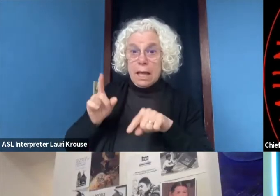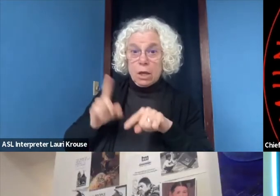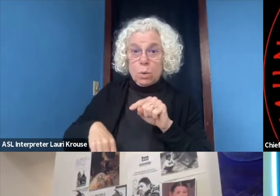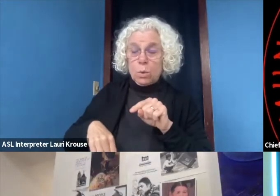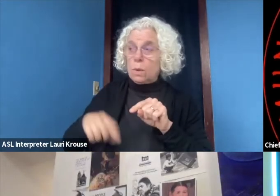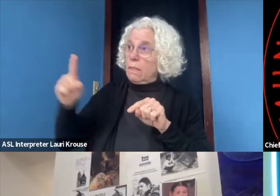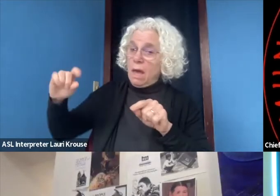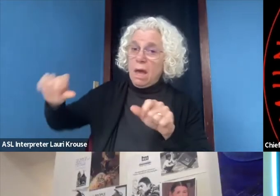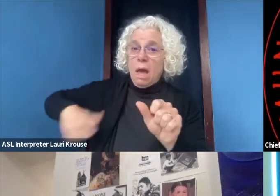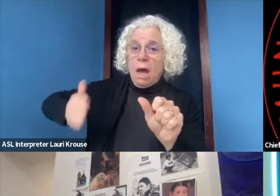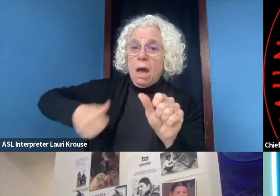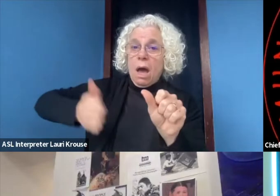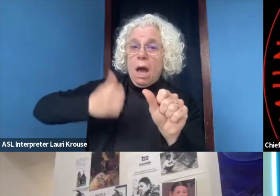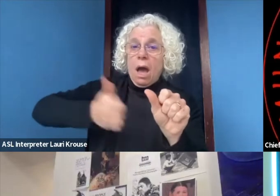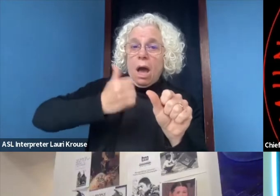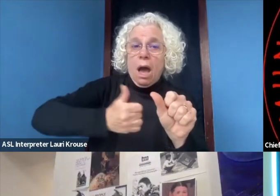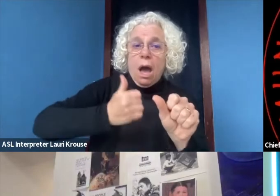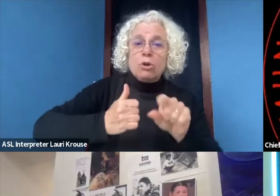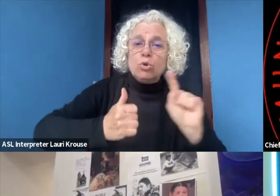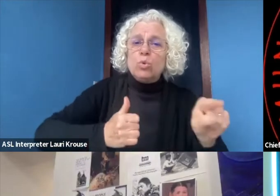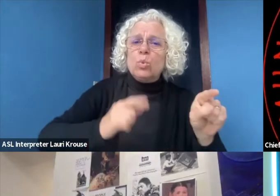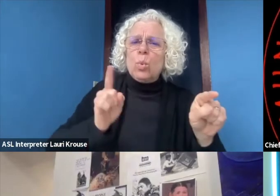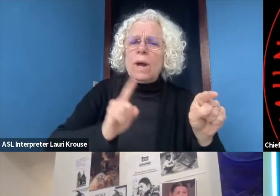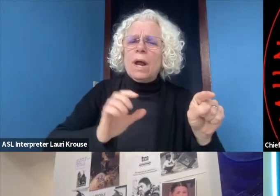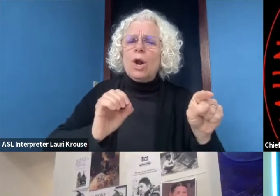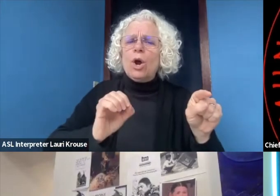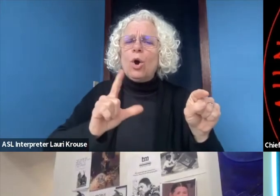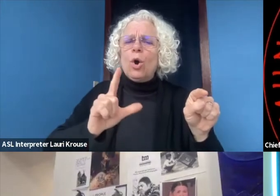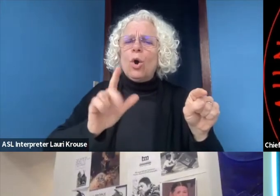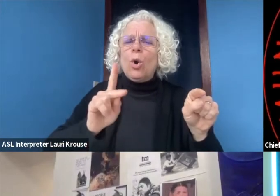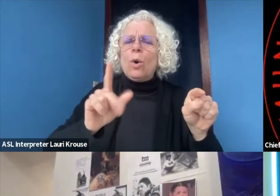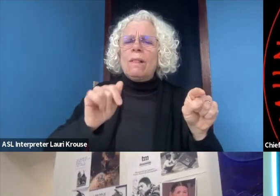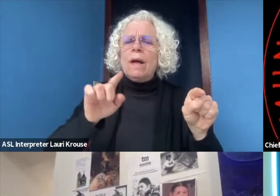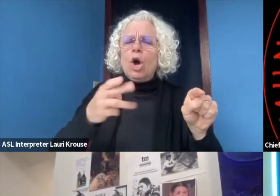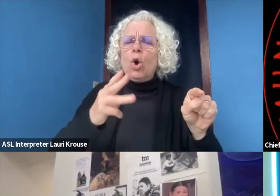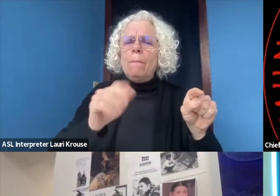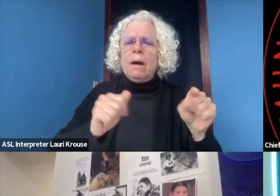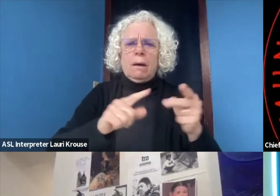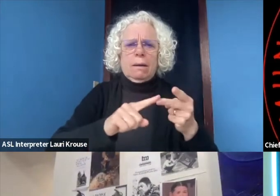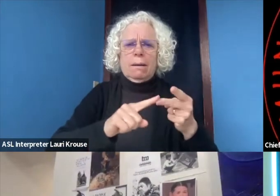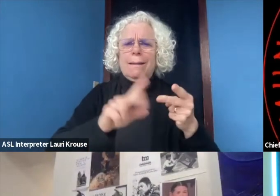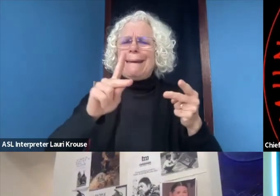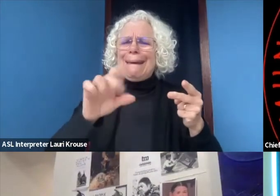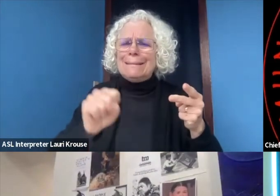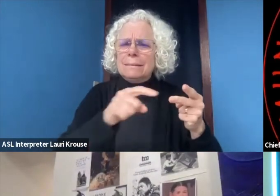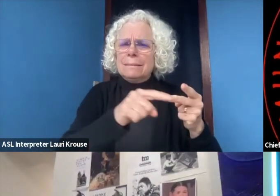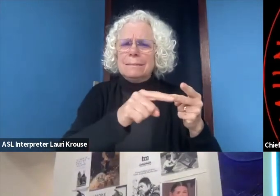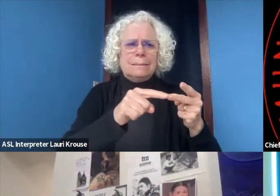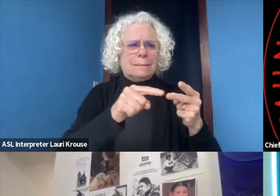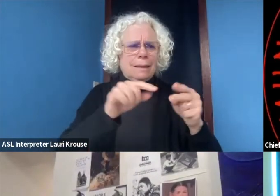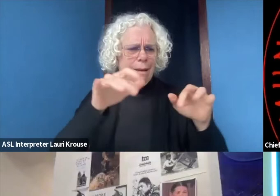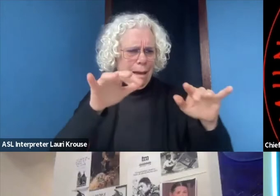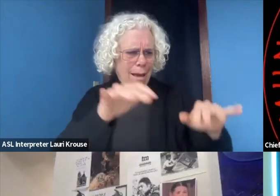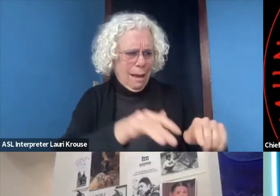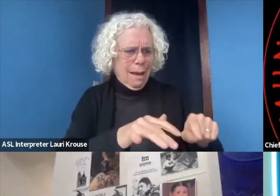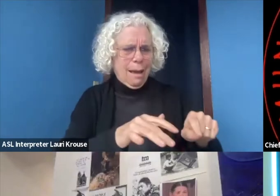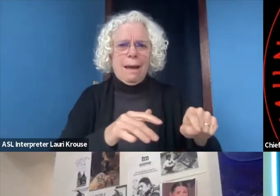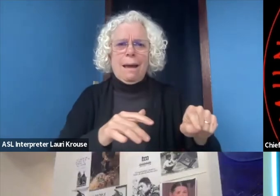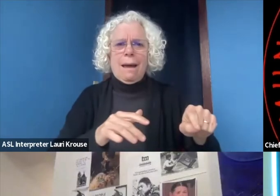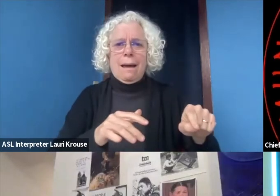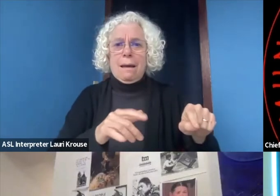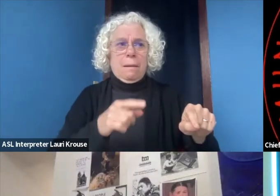to Oklahoma, all the way down to Kansas and all of this. When we got there, we were found we